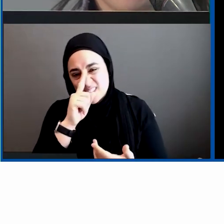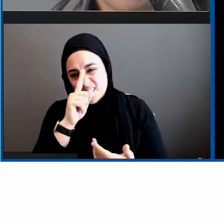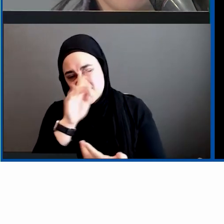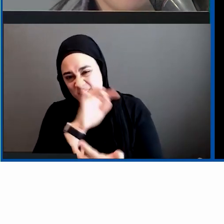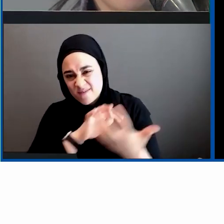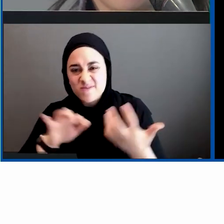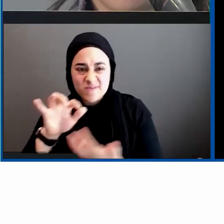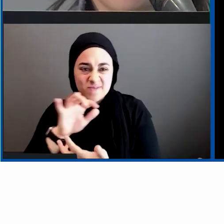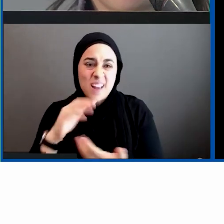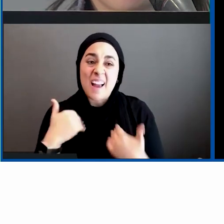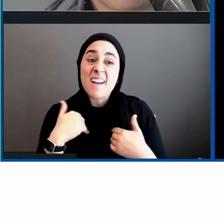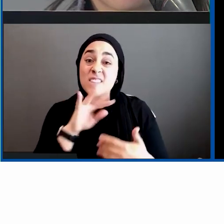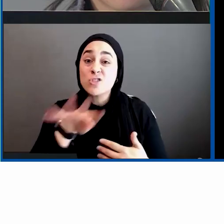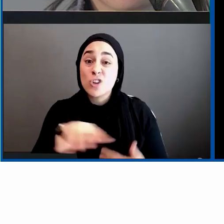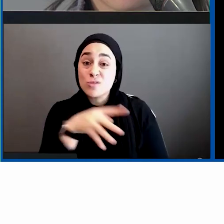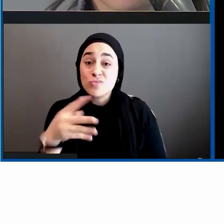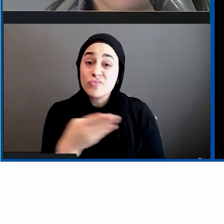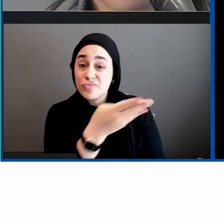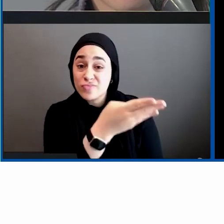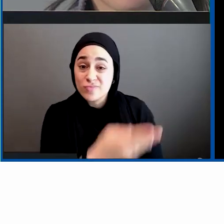chart.